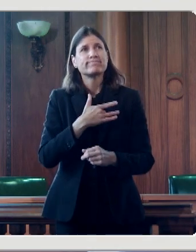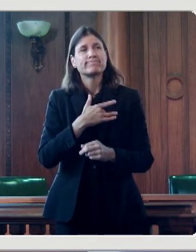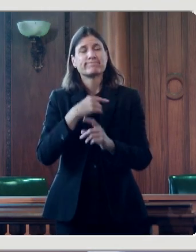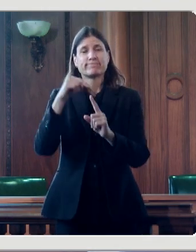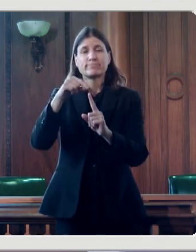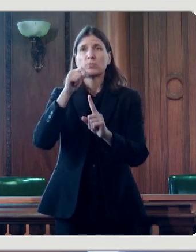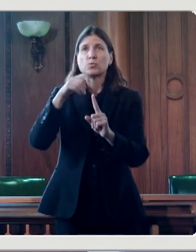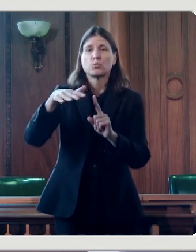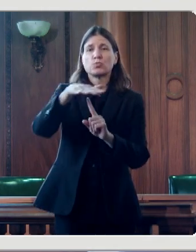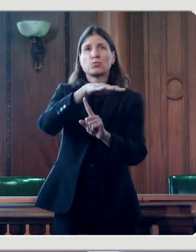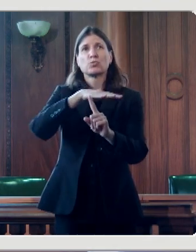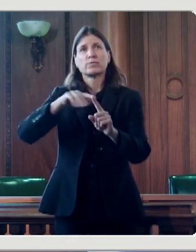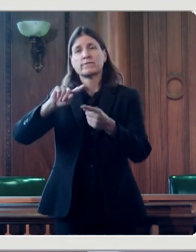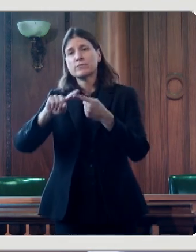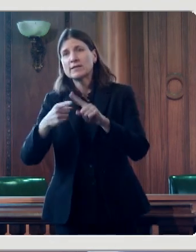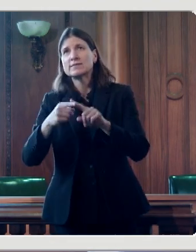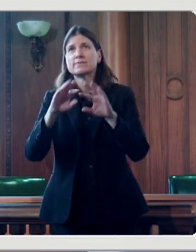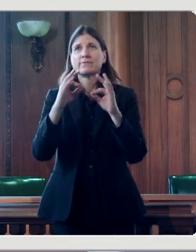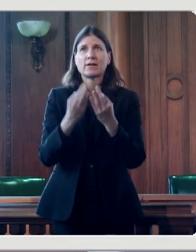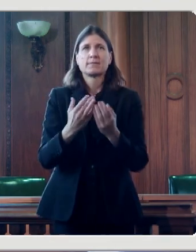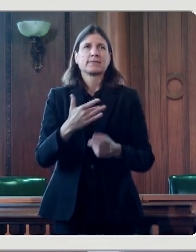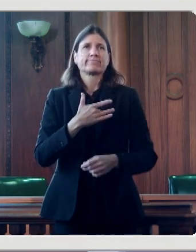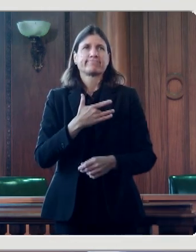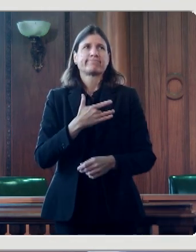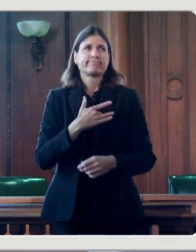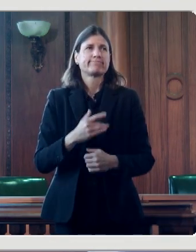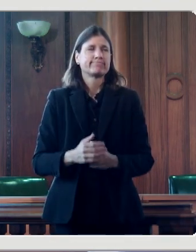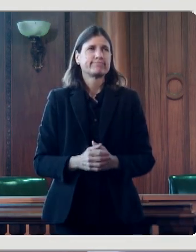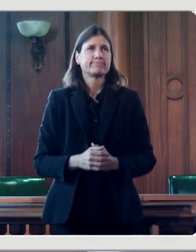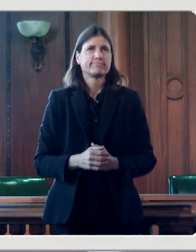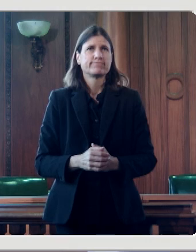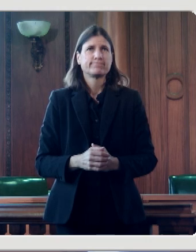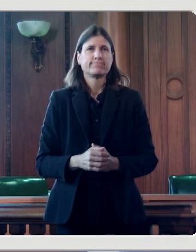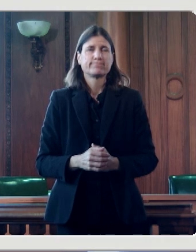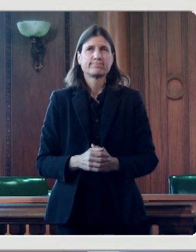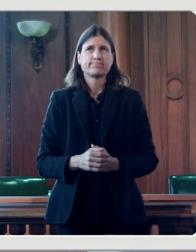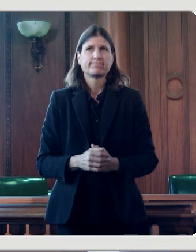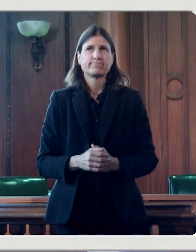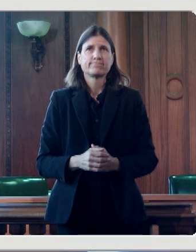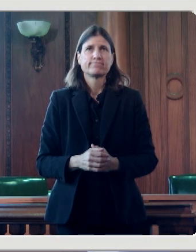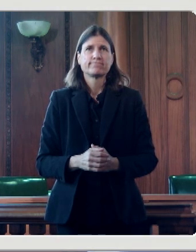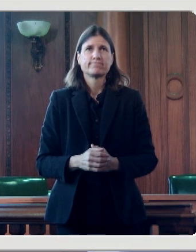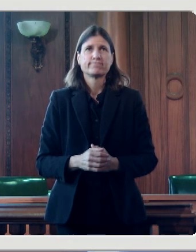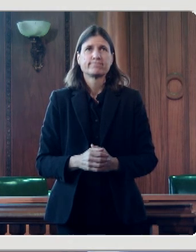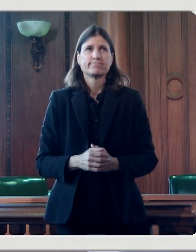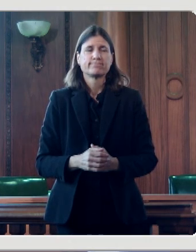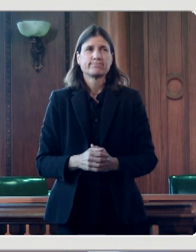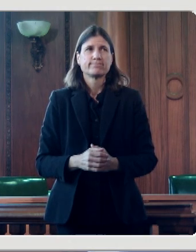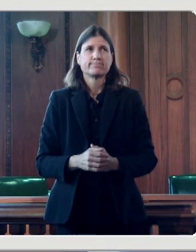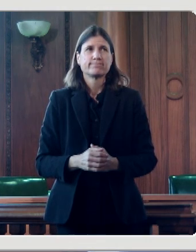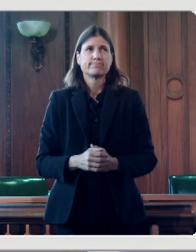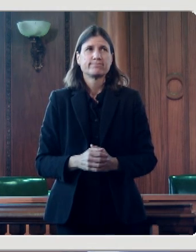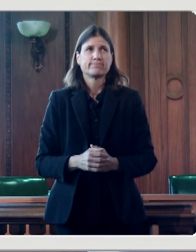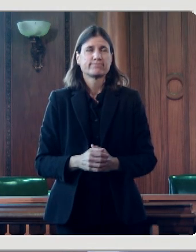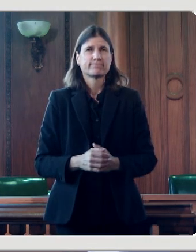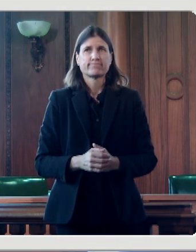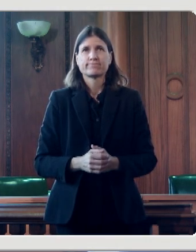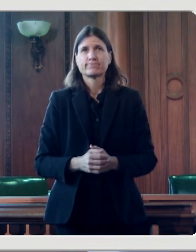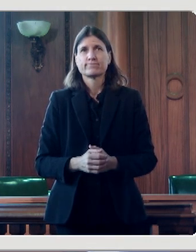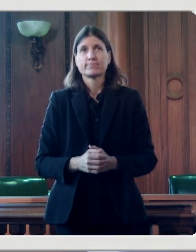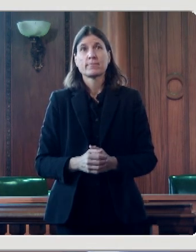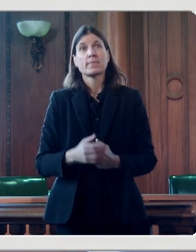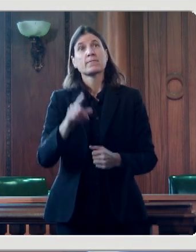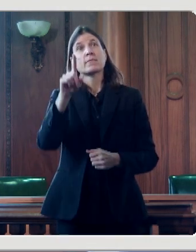affected families of the lost, who have lost loved ones. The breakdown is 67